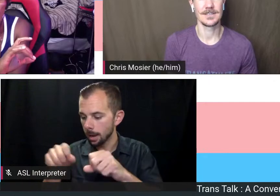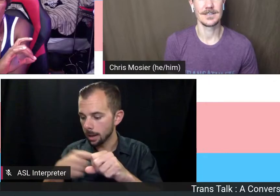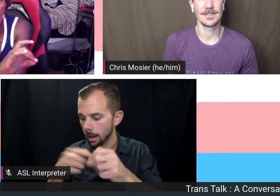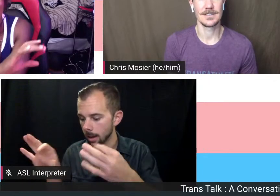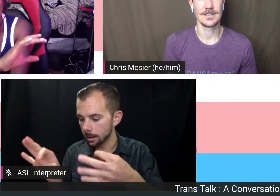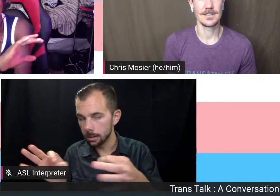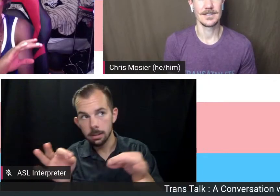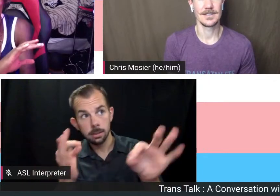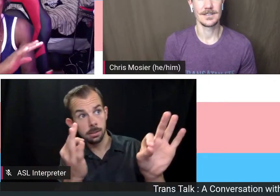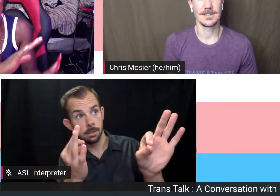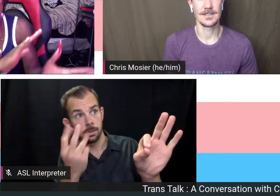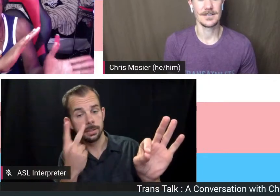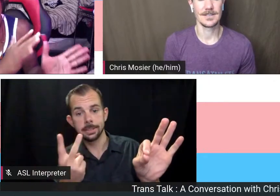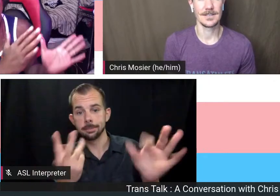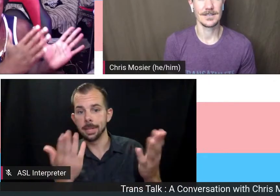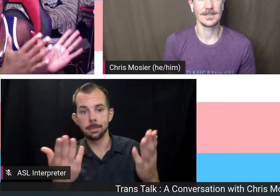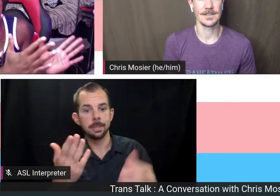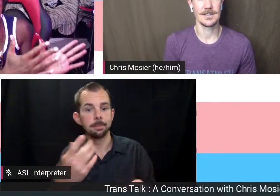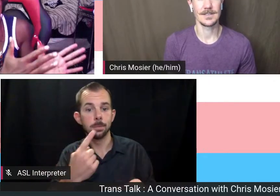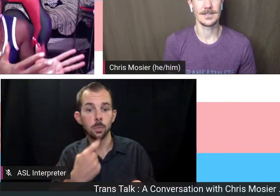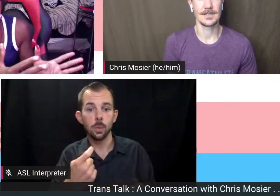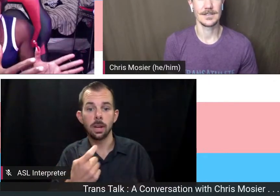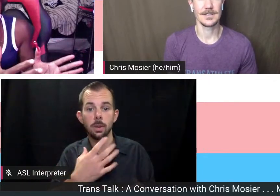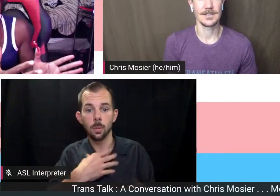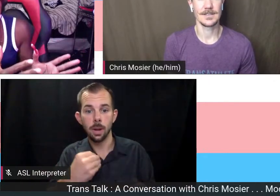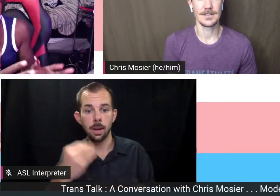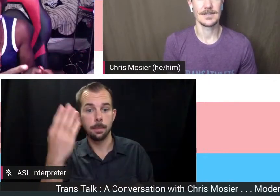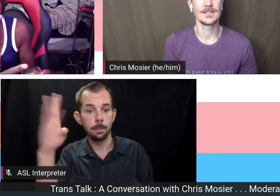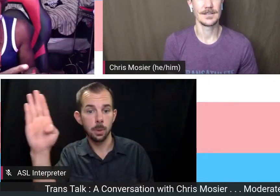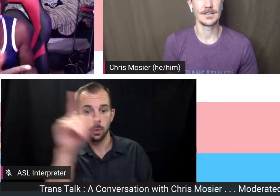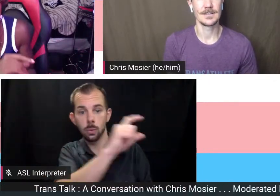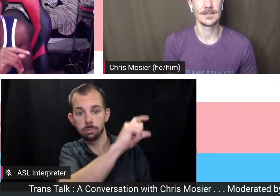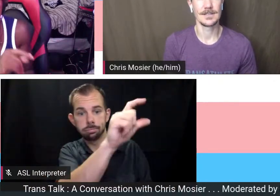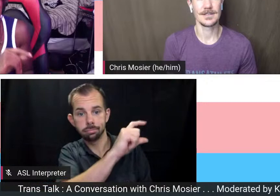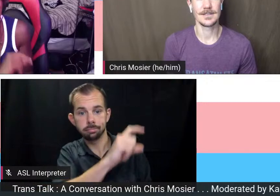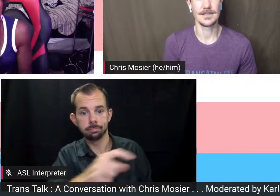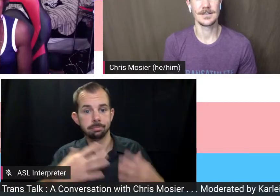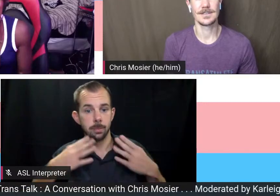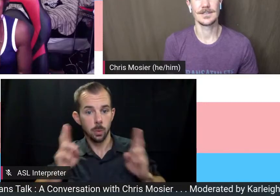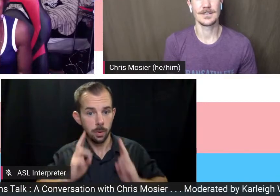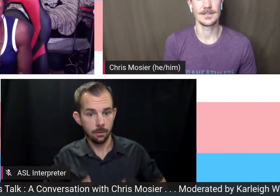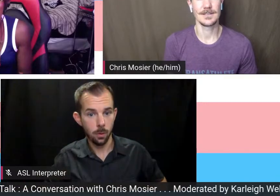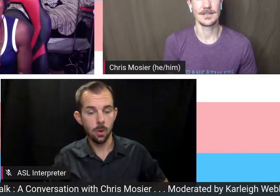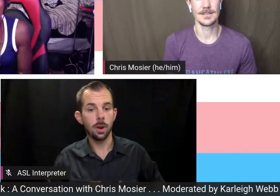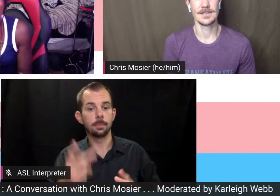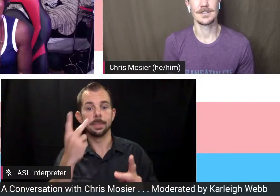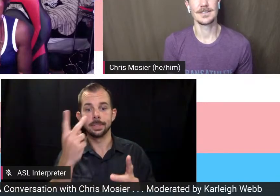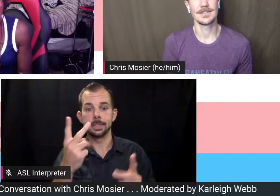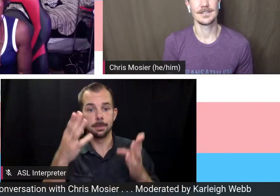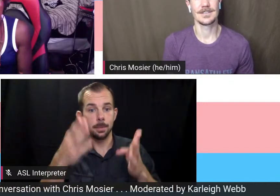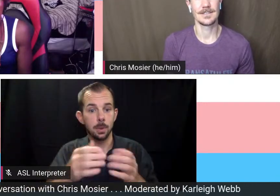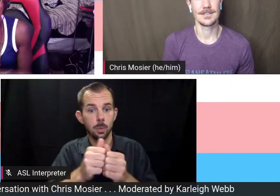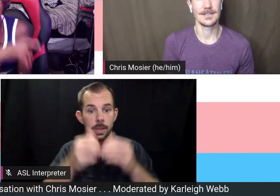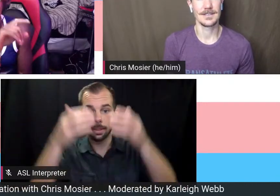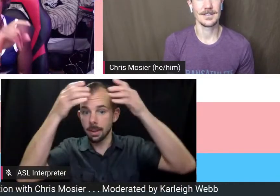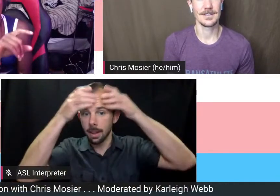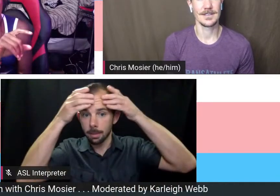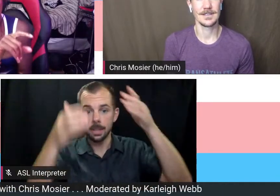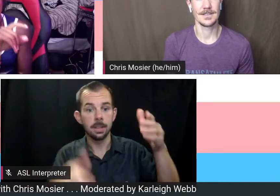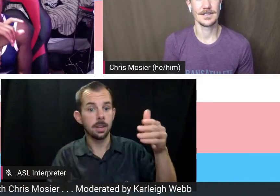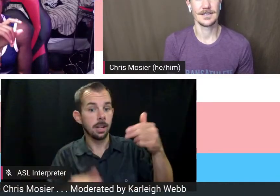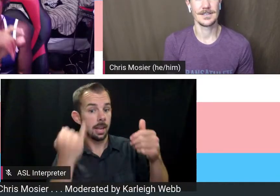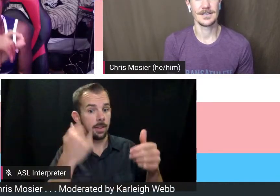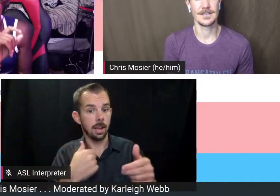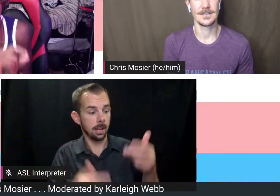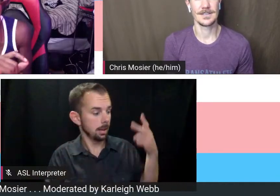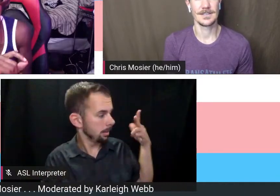some very nice tri bike going through, aero helmet, setting up in transition, and I see on the back